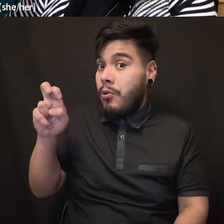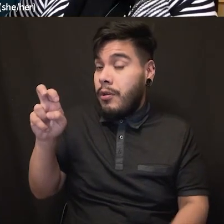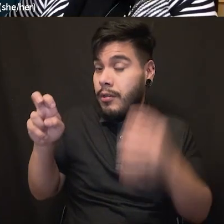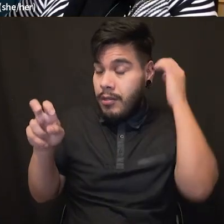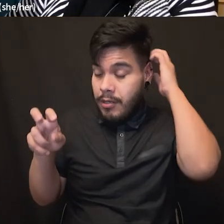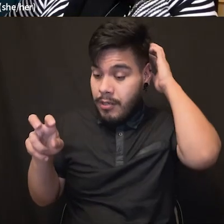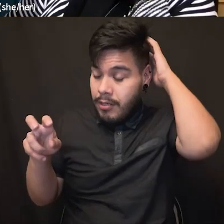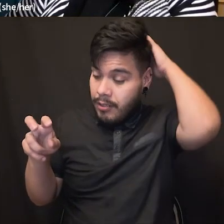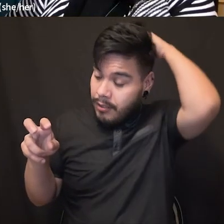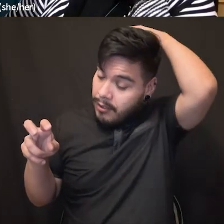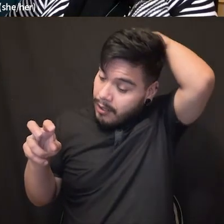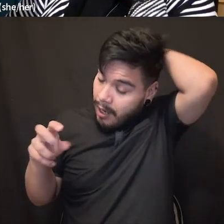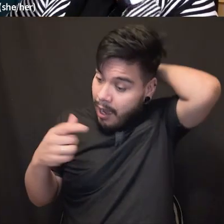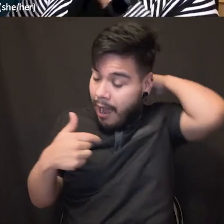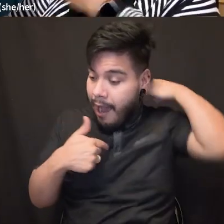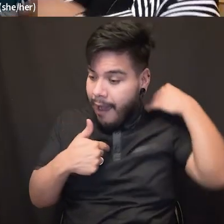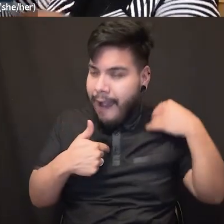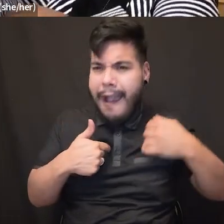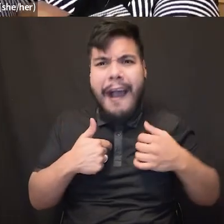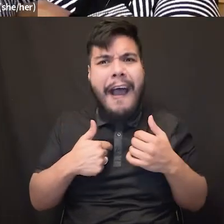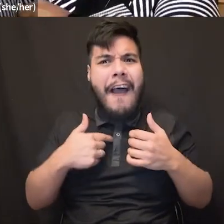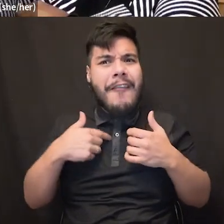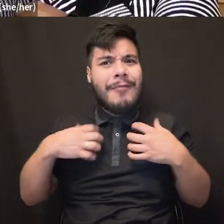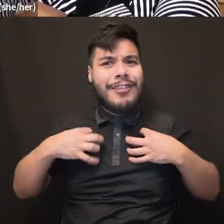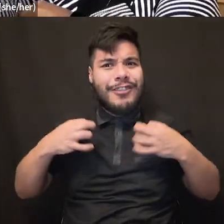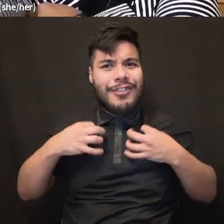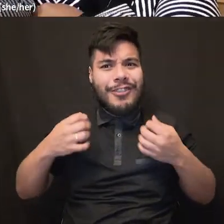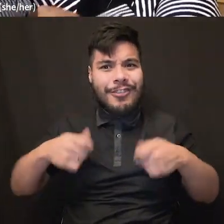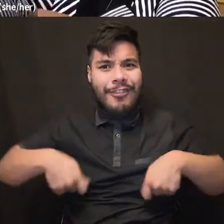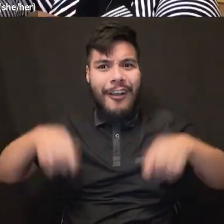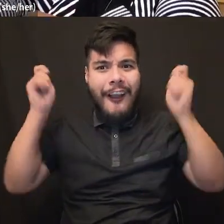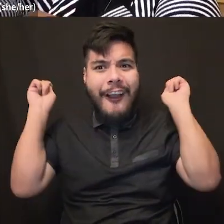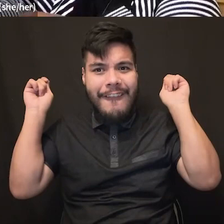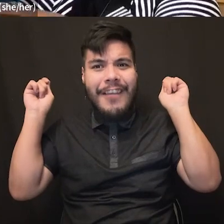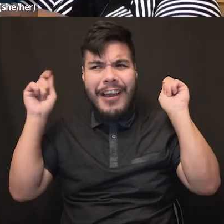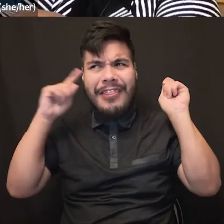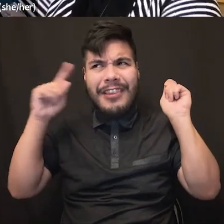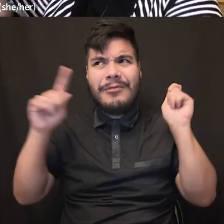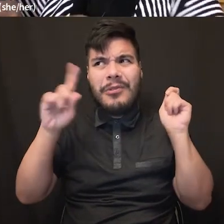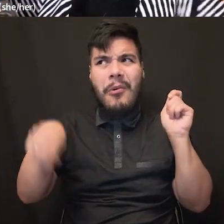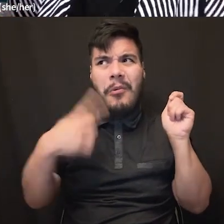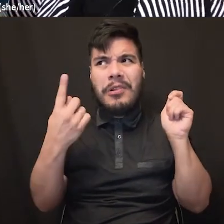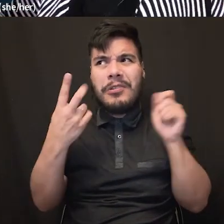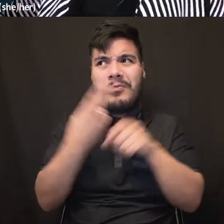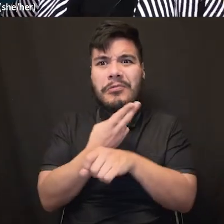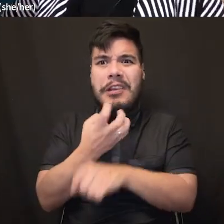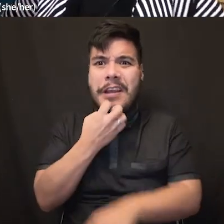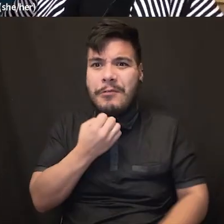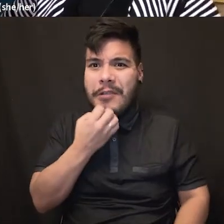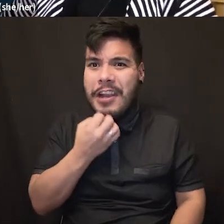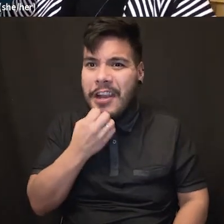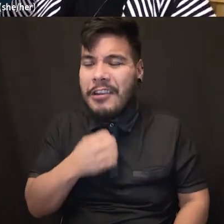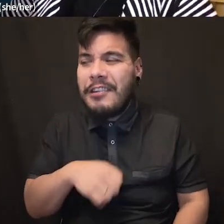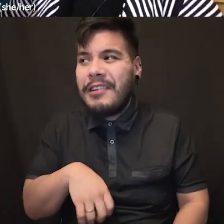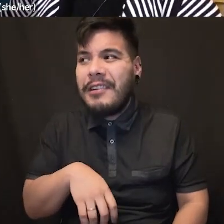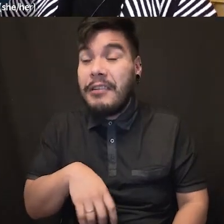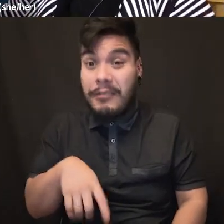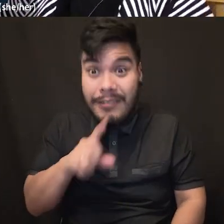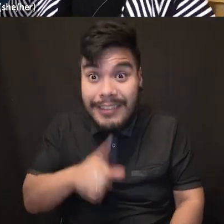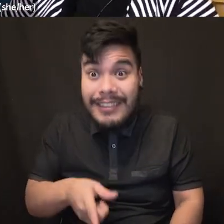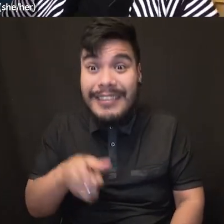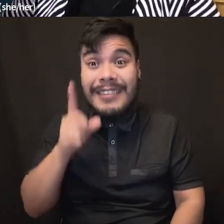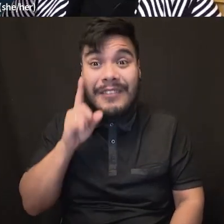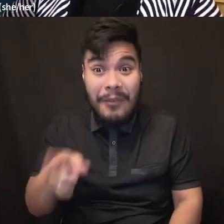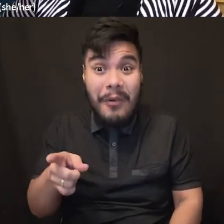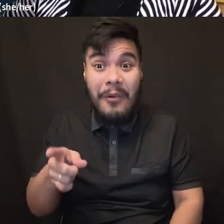have almost like, I know I have my shirt off. I think I was in my underwear. Like it was like a fairly, for network television, like a lot